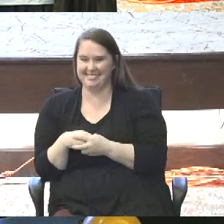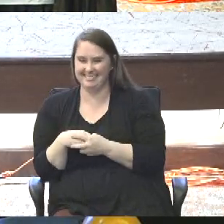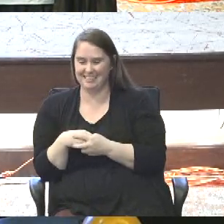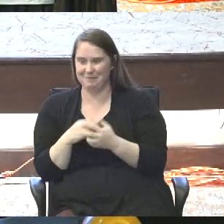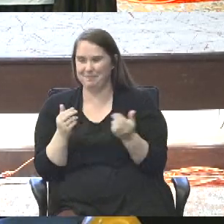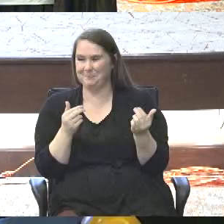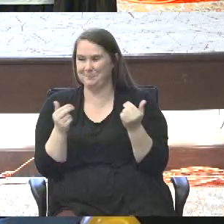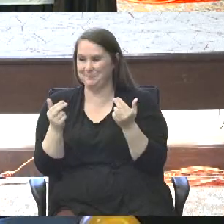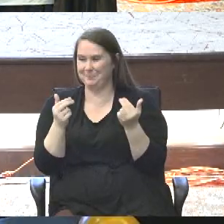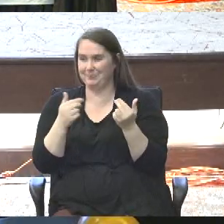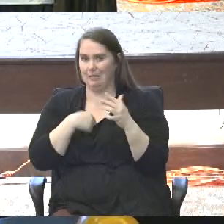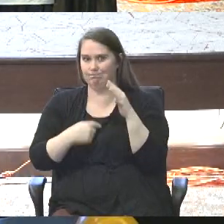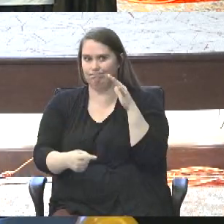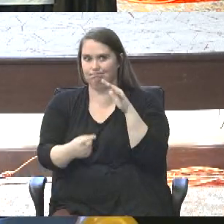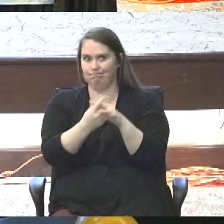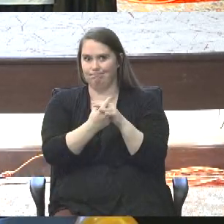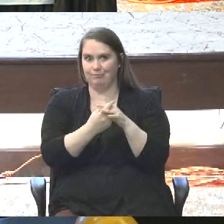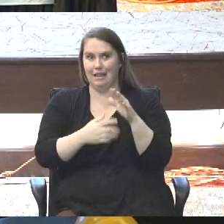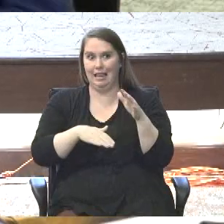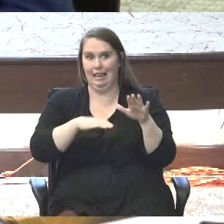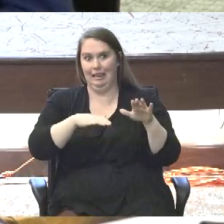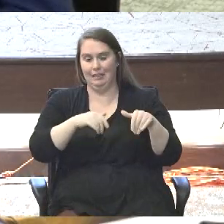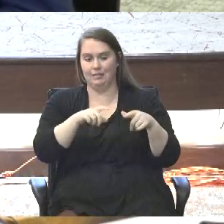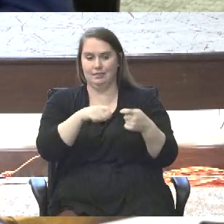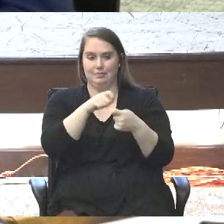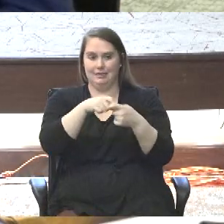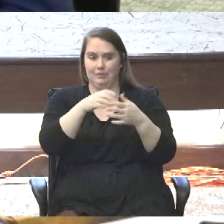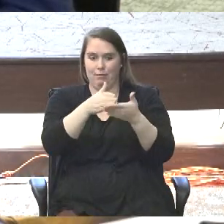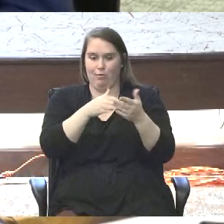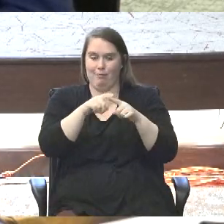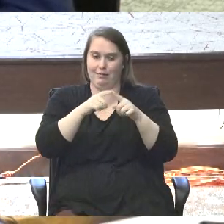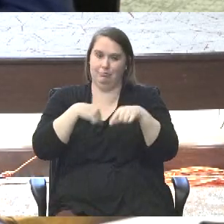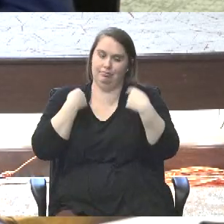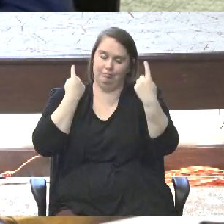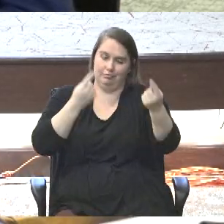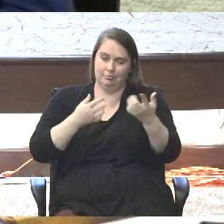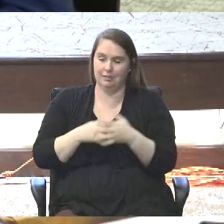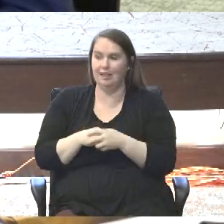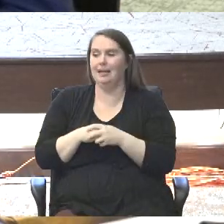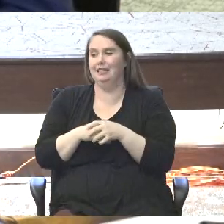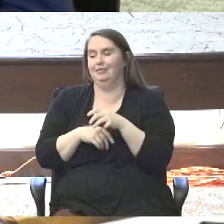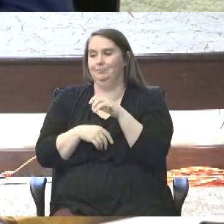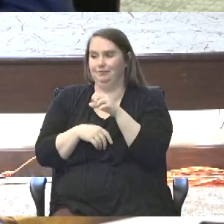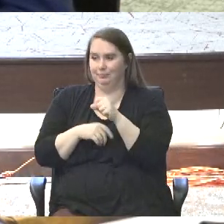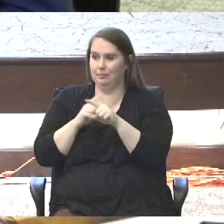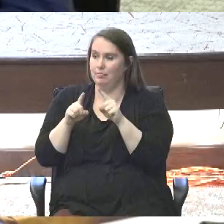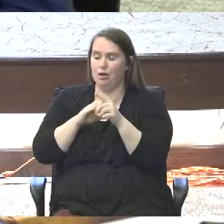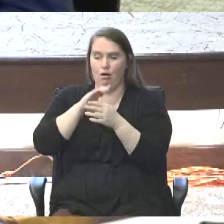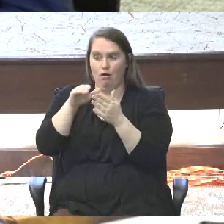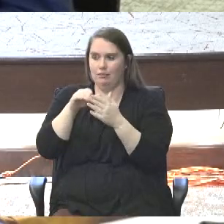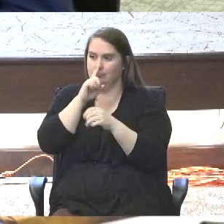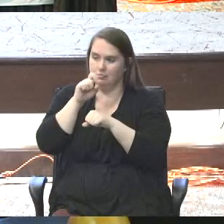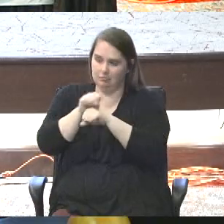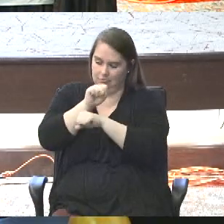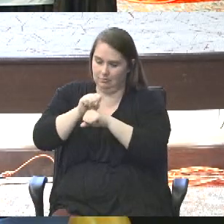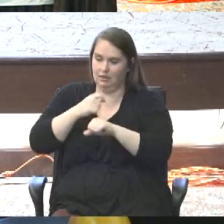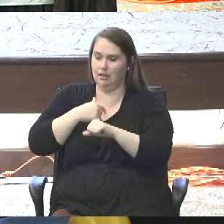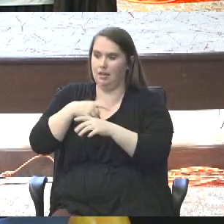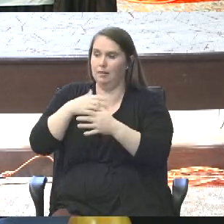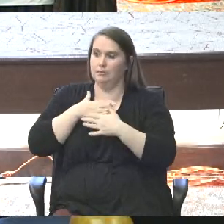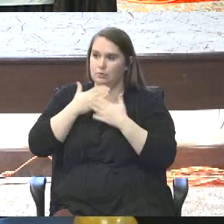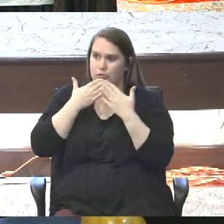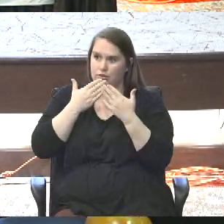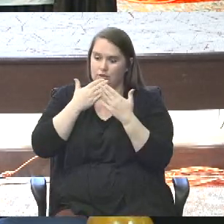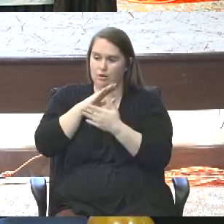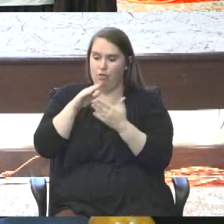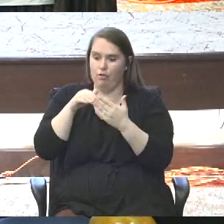Admittedly, I did come late to this particular party. This one's been going on for a while. Yeah, no, I mean that in all sincerity. I appreciate the amount of work